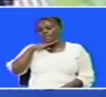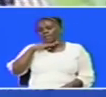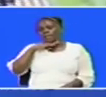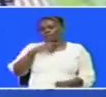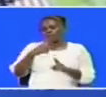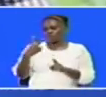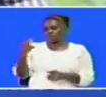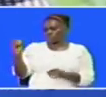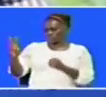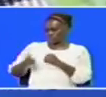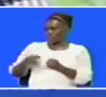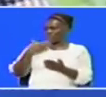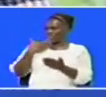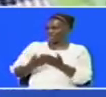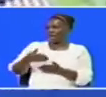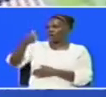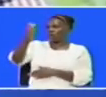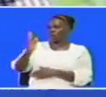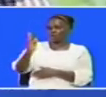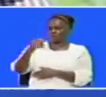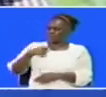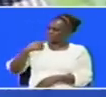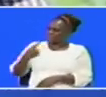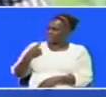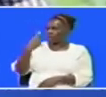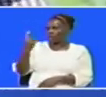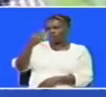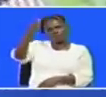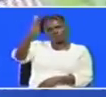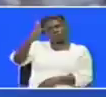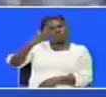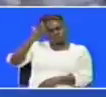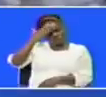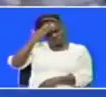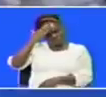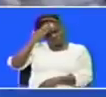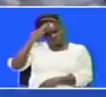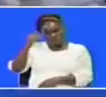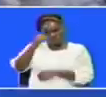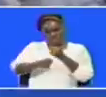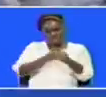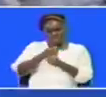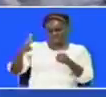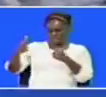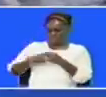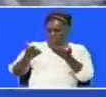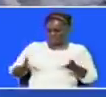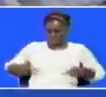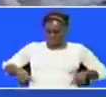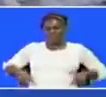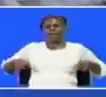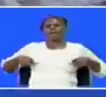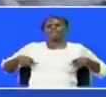2007. But I thank God because I told them it's only God who knows my fate. 9 years down the line, he is still